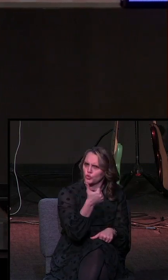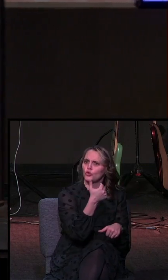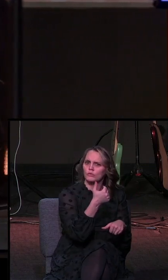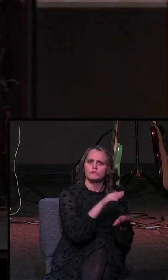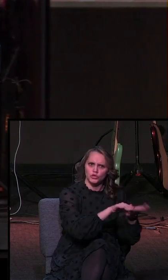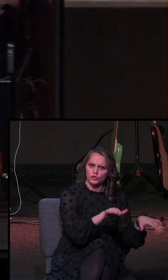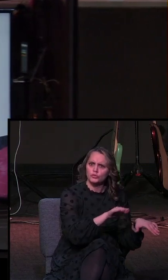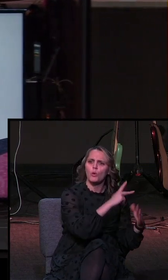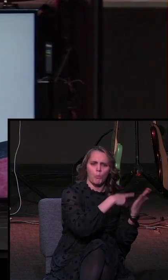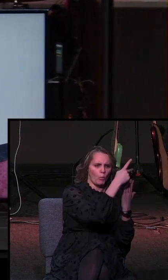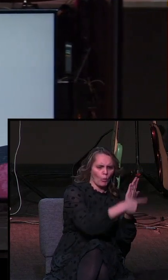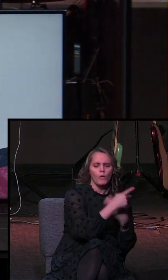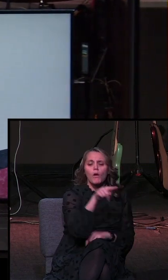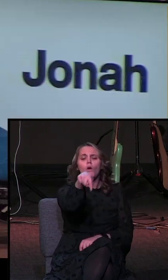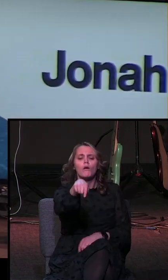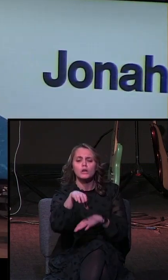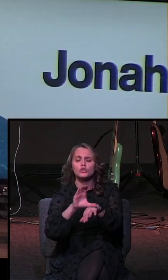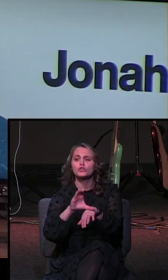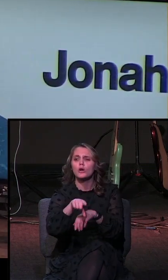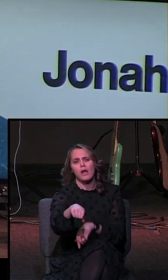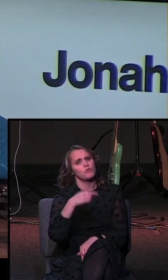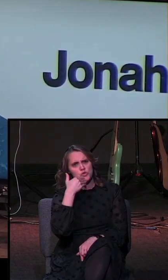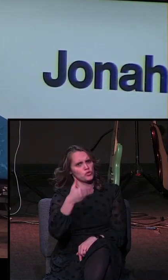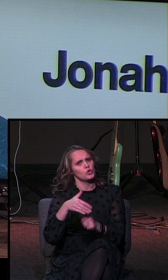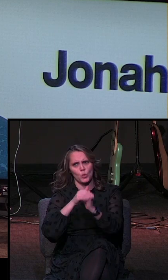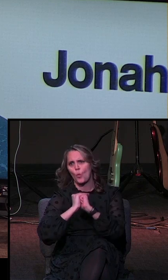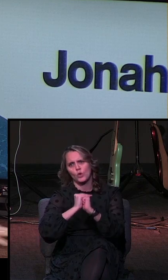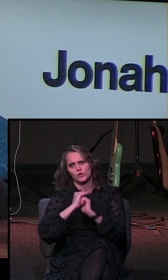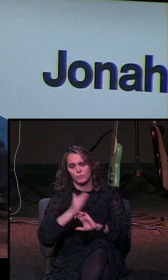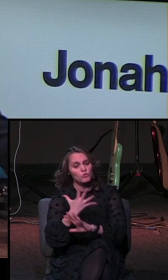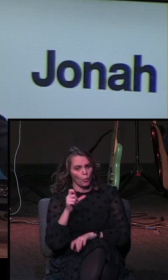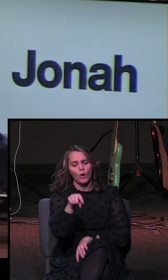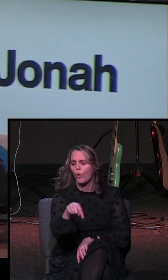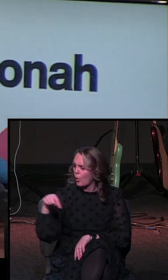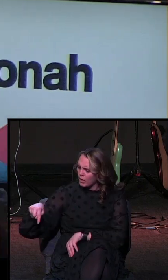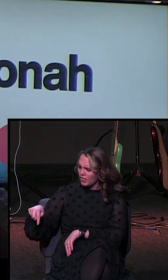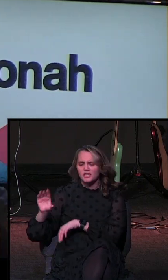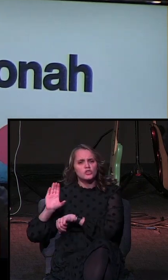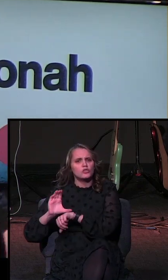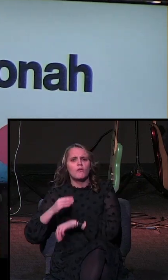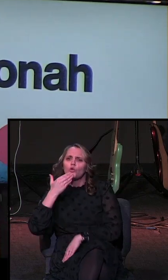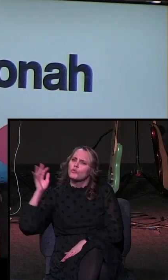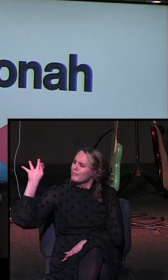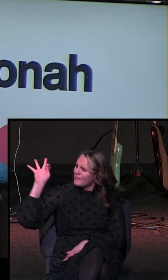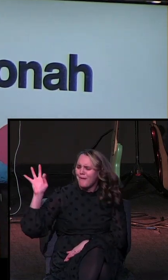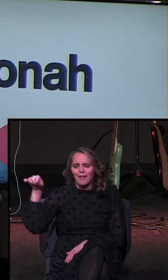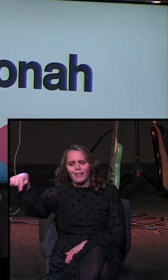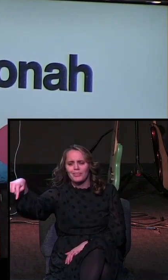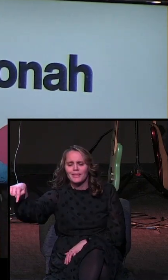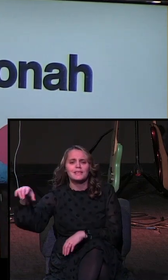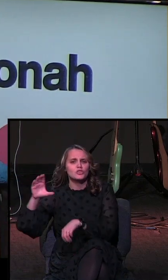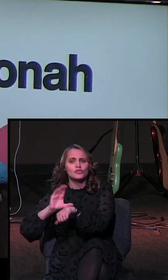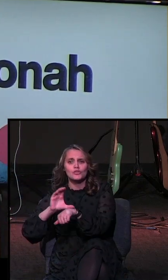church, though, they've got some killer worship and music. That's where you go if you really. This church, they have some great preaching. Oh, but this church, their